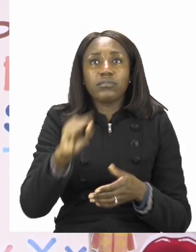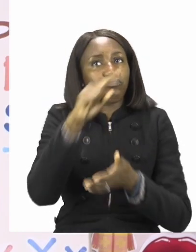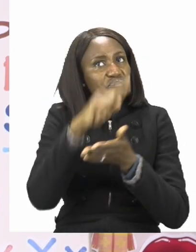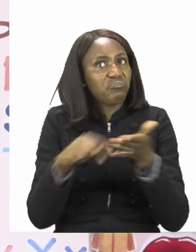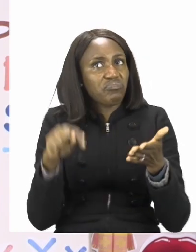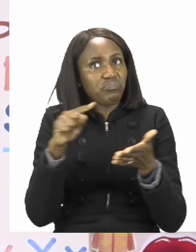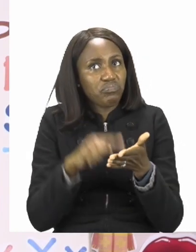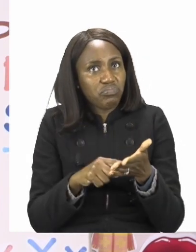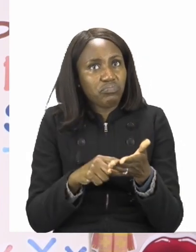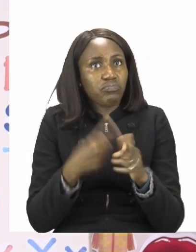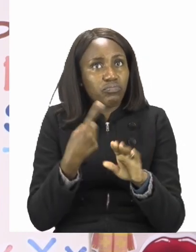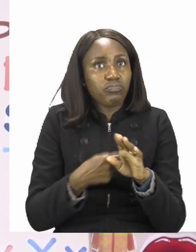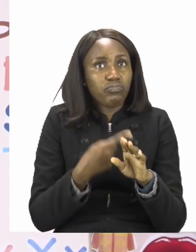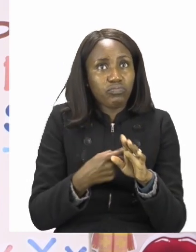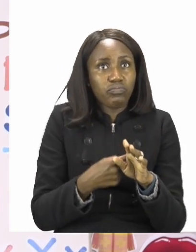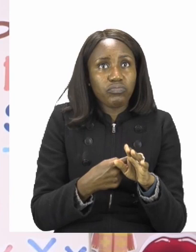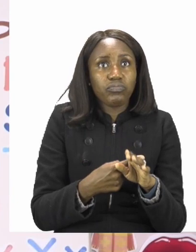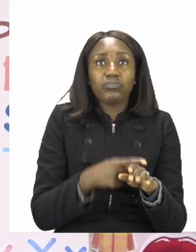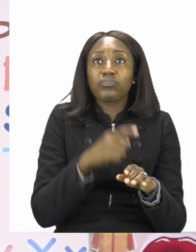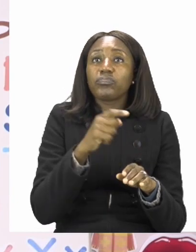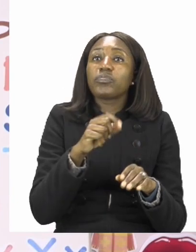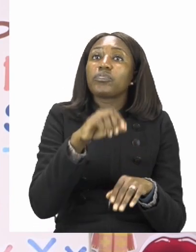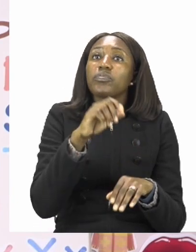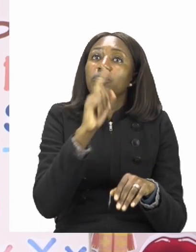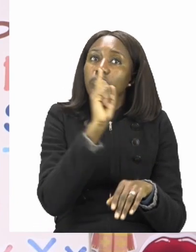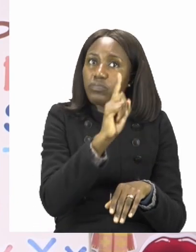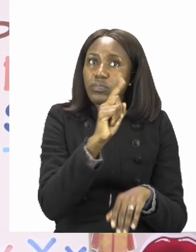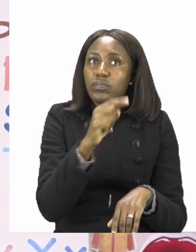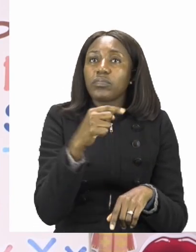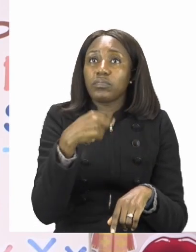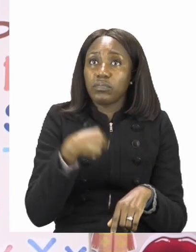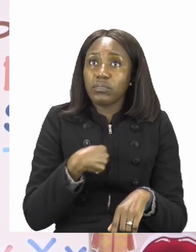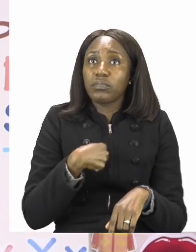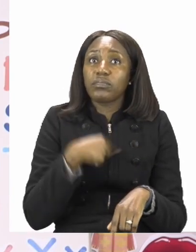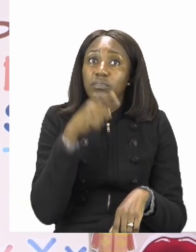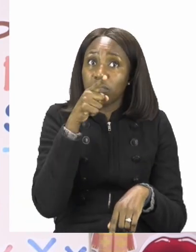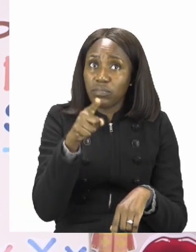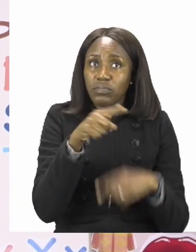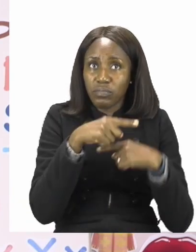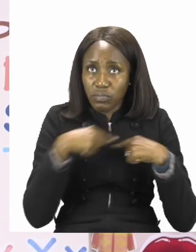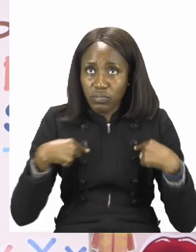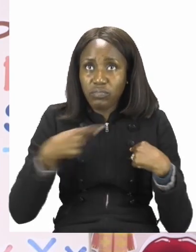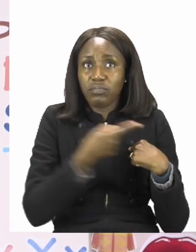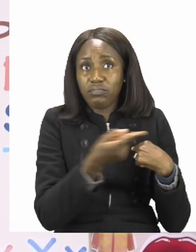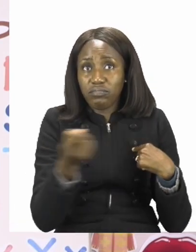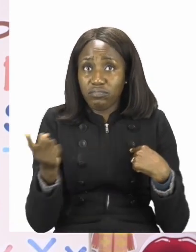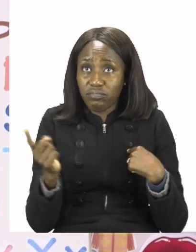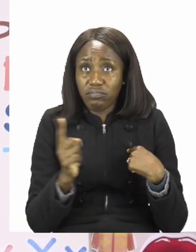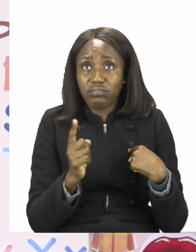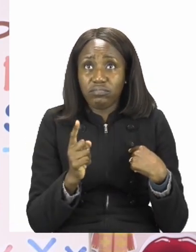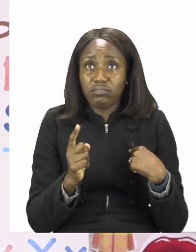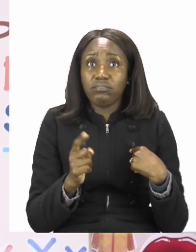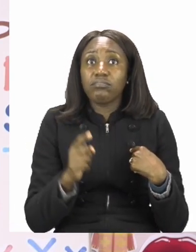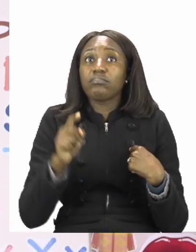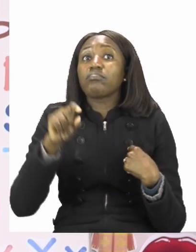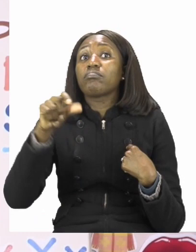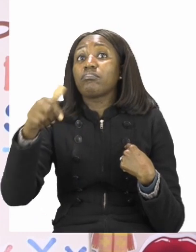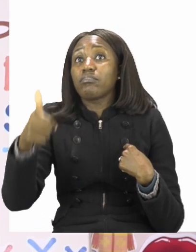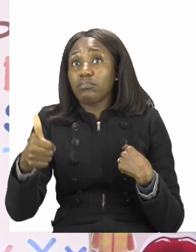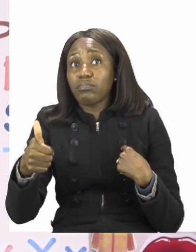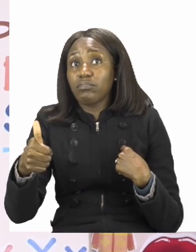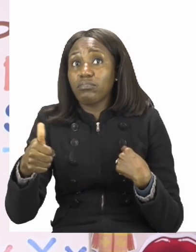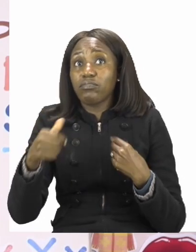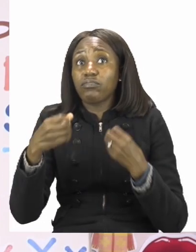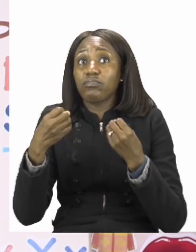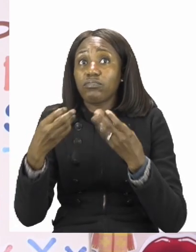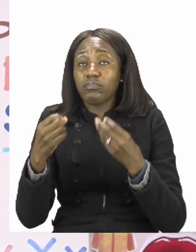verb, it is I, you, we, and they. Then for the plural verb,